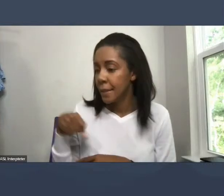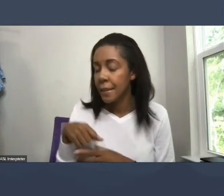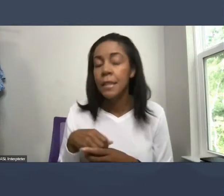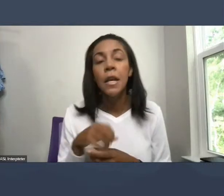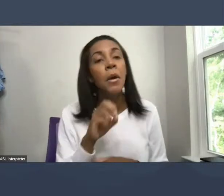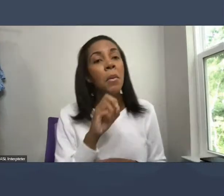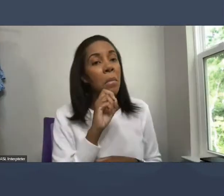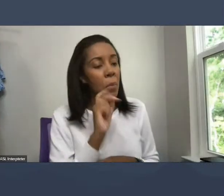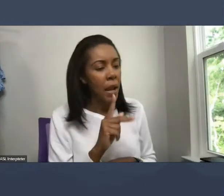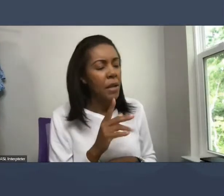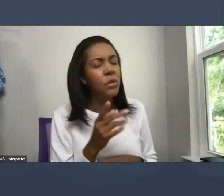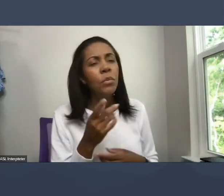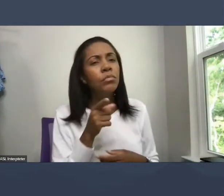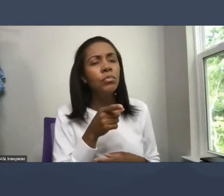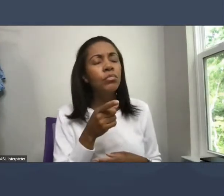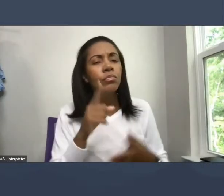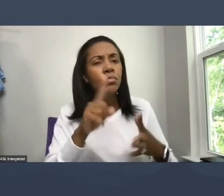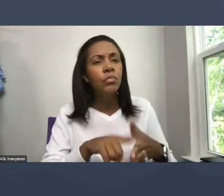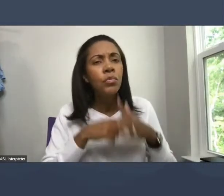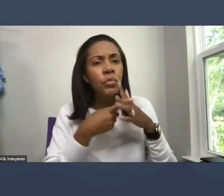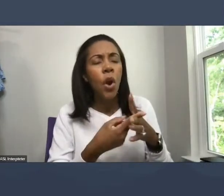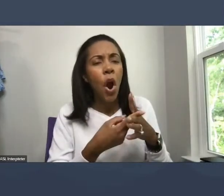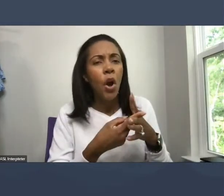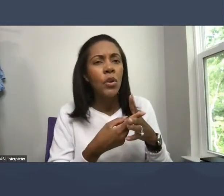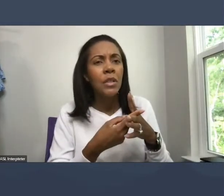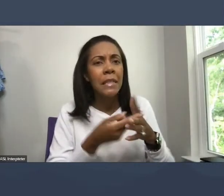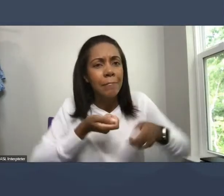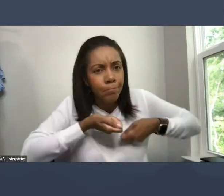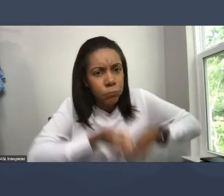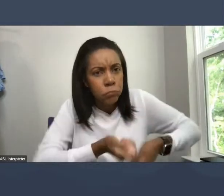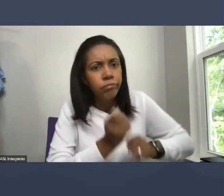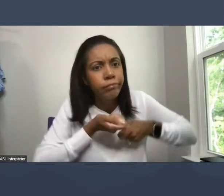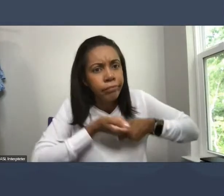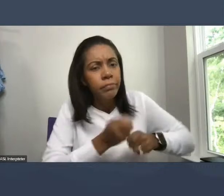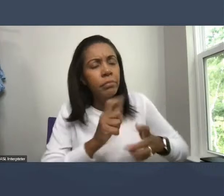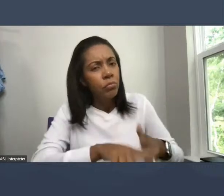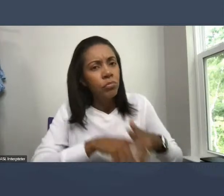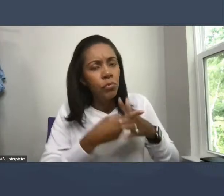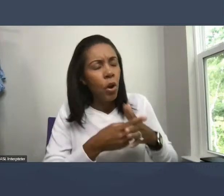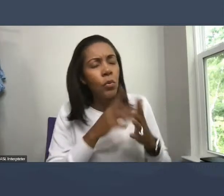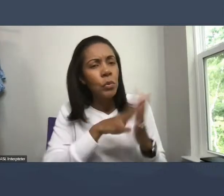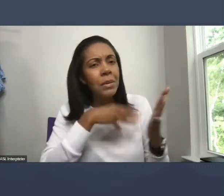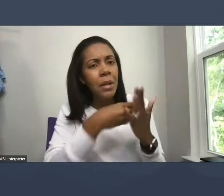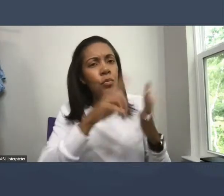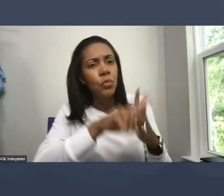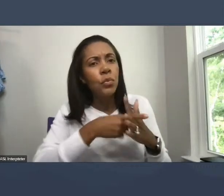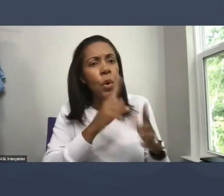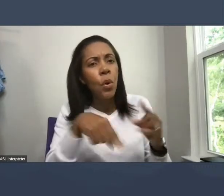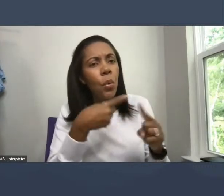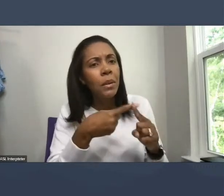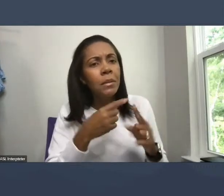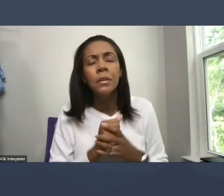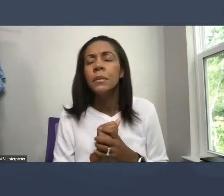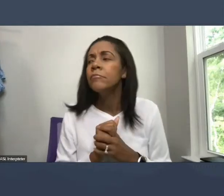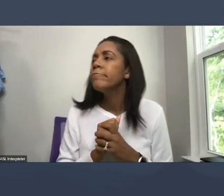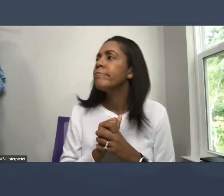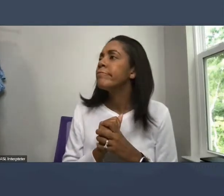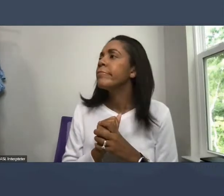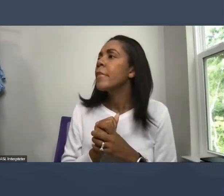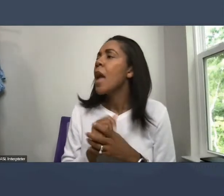When do you expect to start turning dirt? Since we now have final plans, what's your schedule to start? We